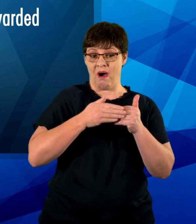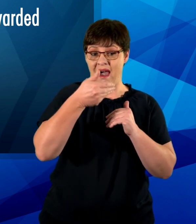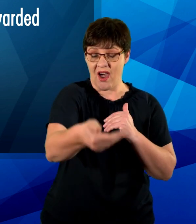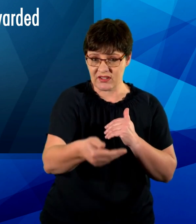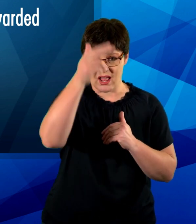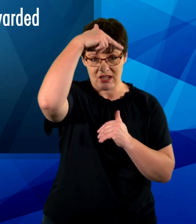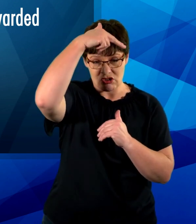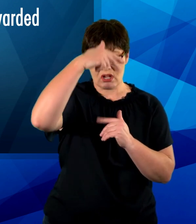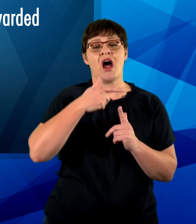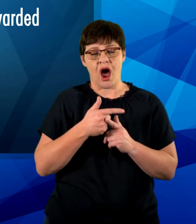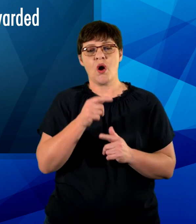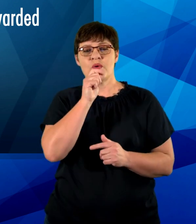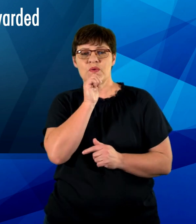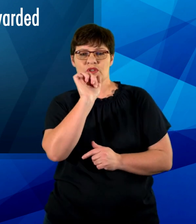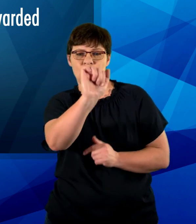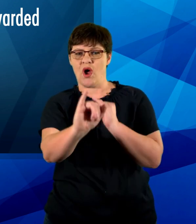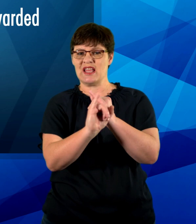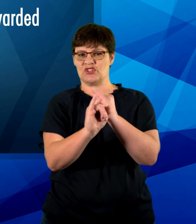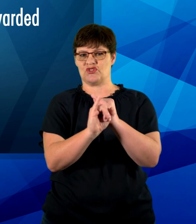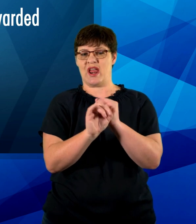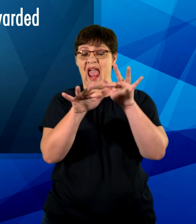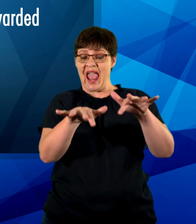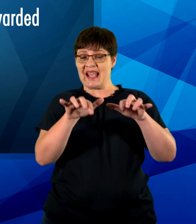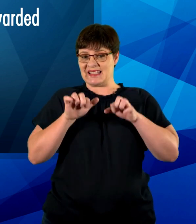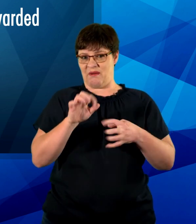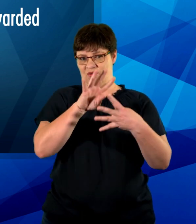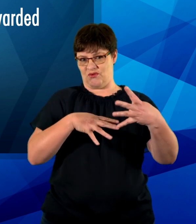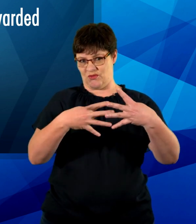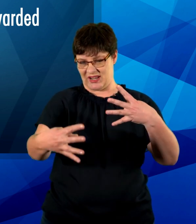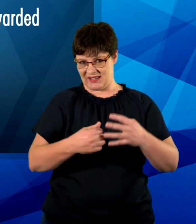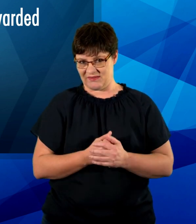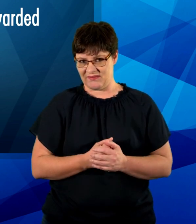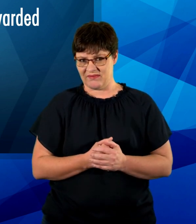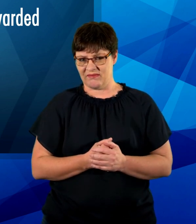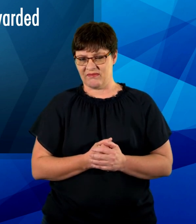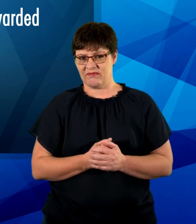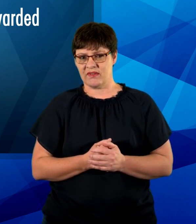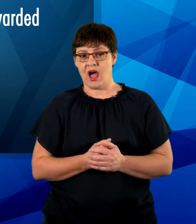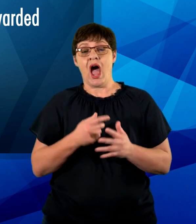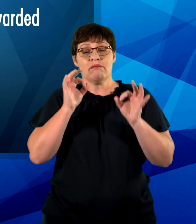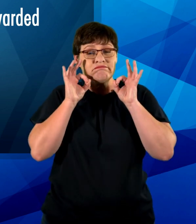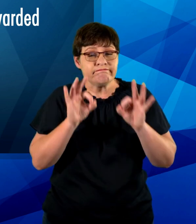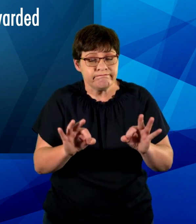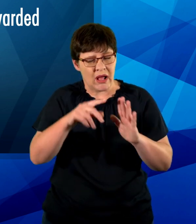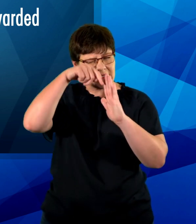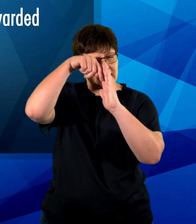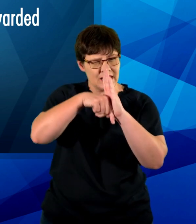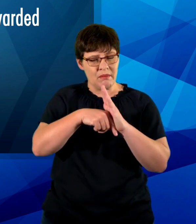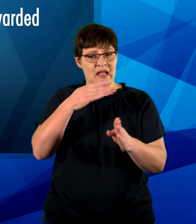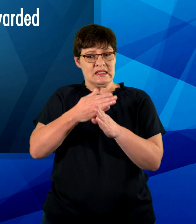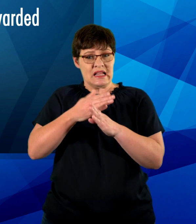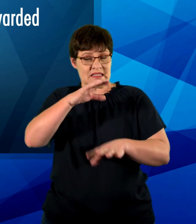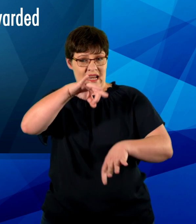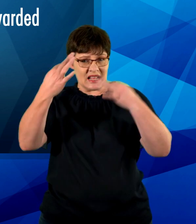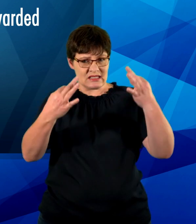examination rubric used by your institution. Any writing task can benefit from a thorough task